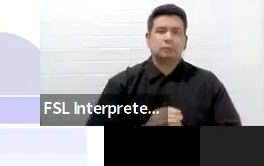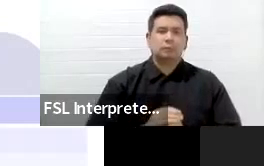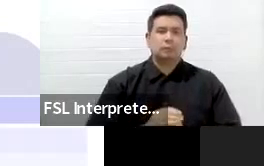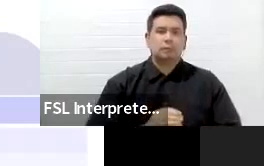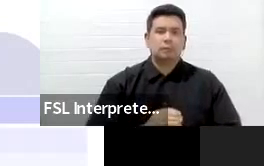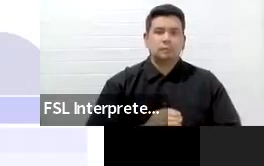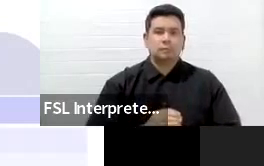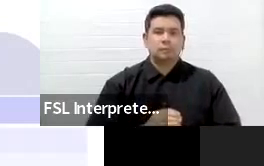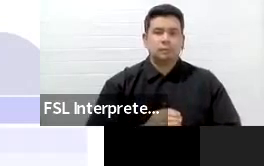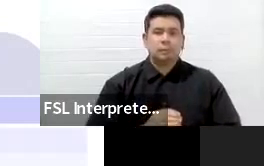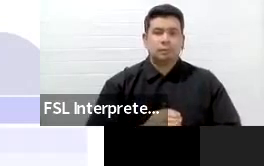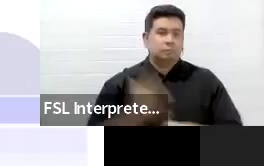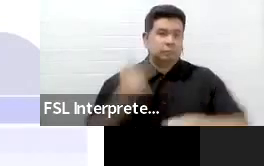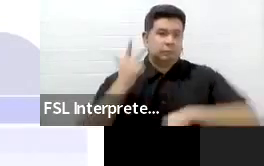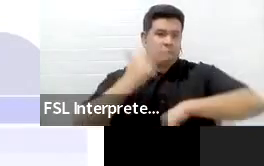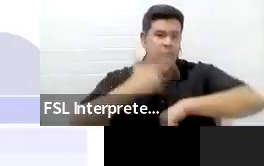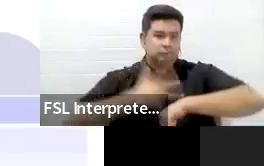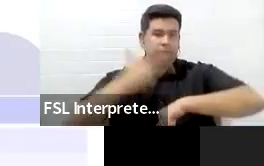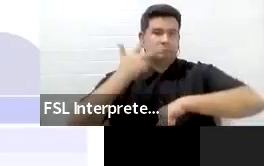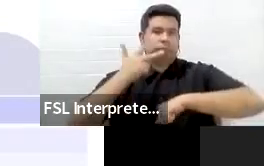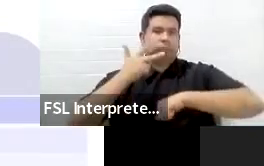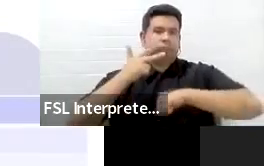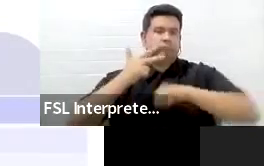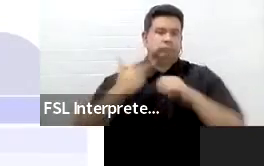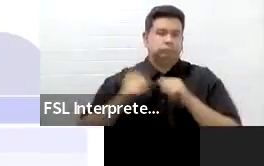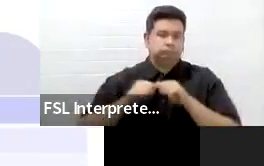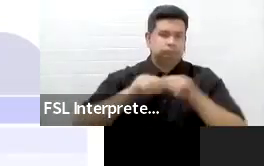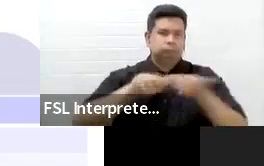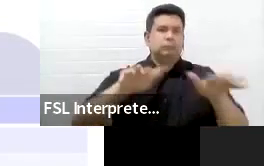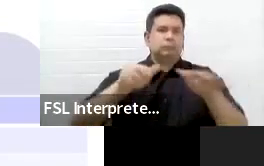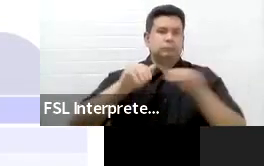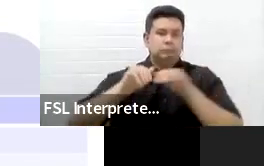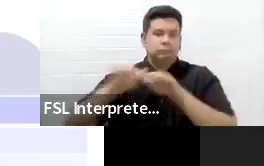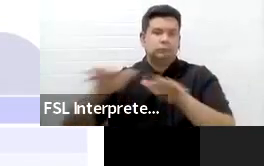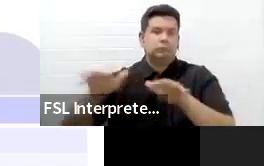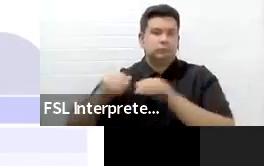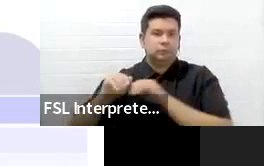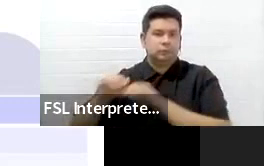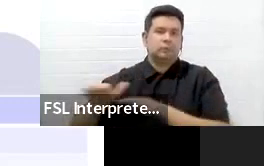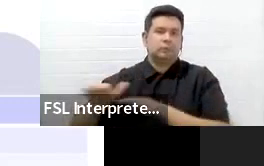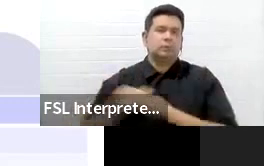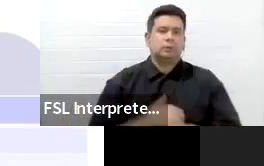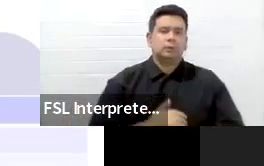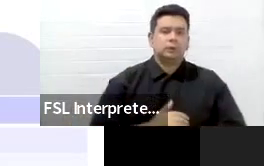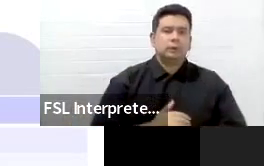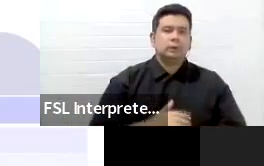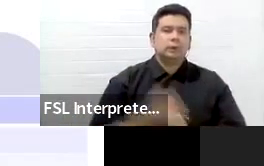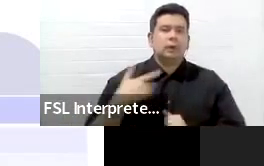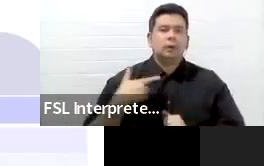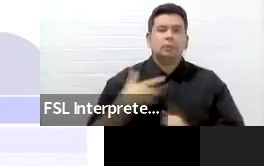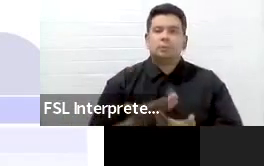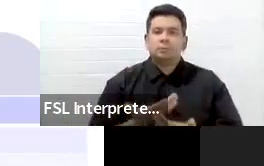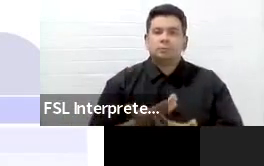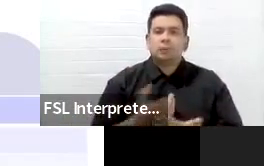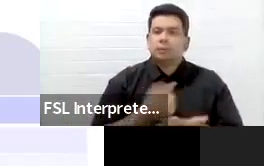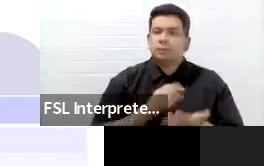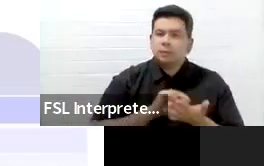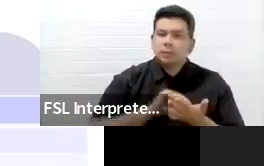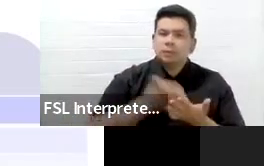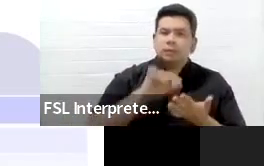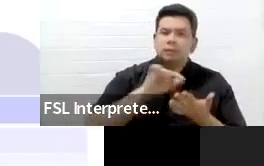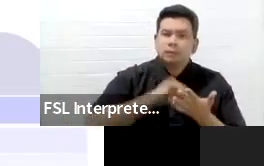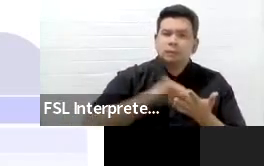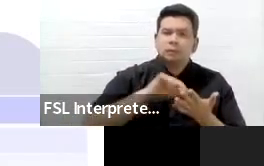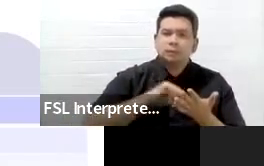via waves. In the Philippines, you can see in the 1918 census, no, that most of the